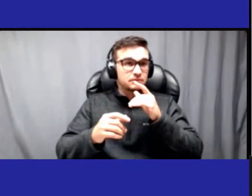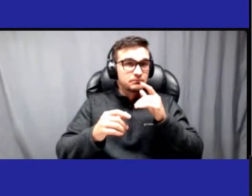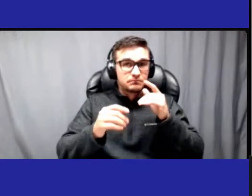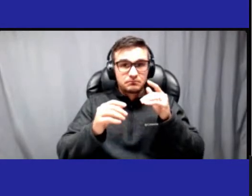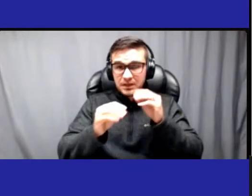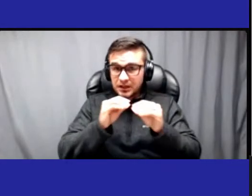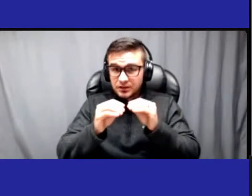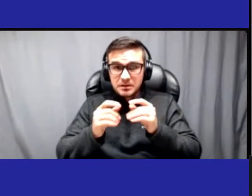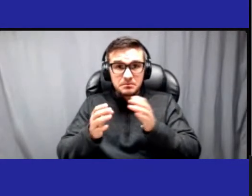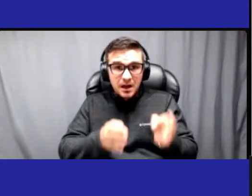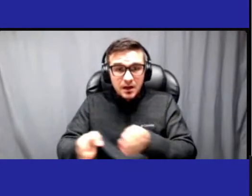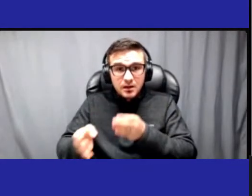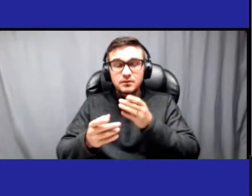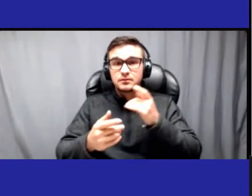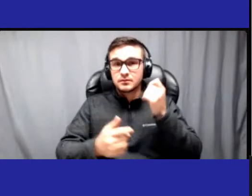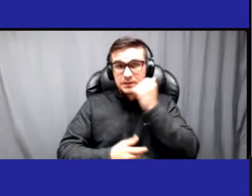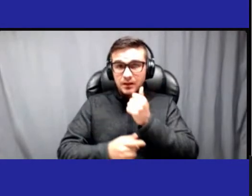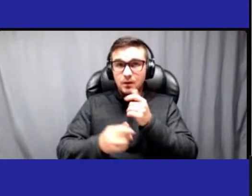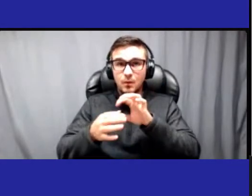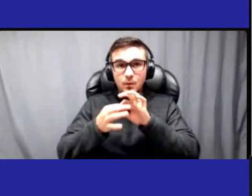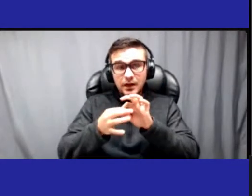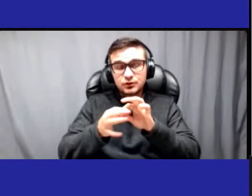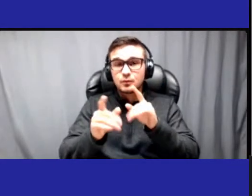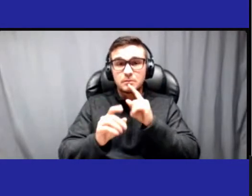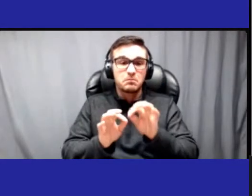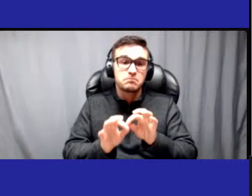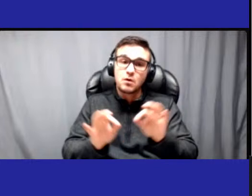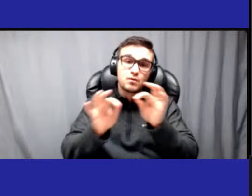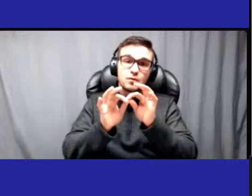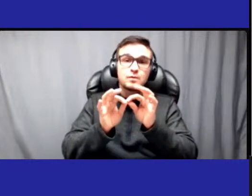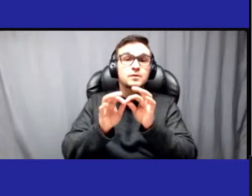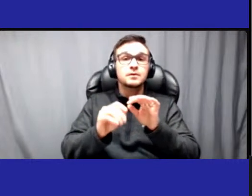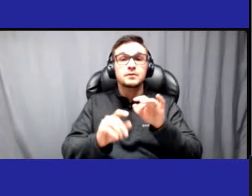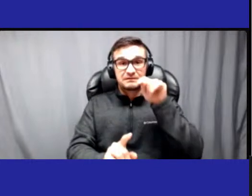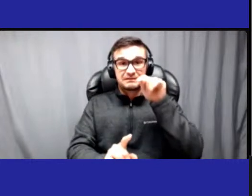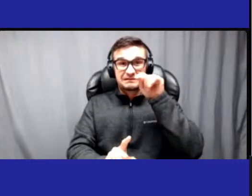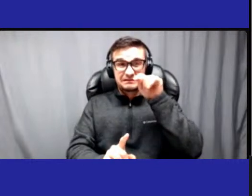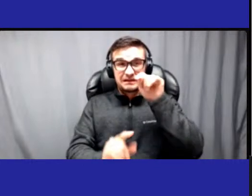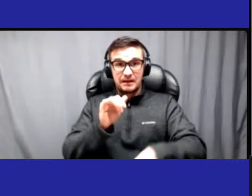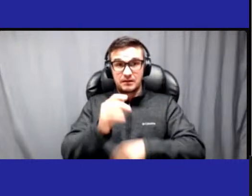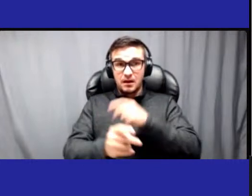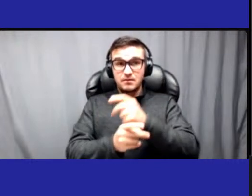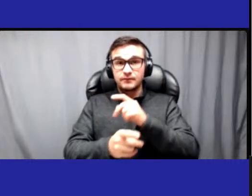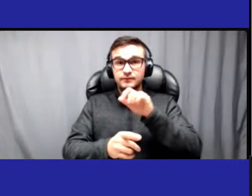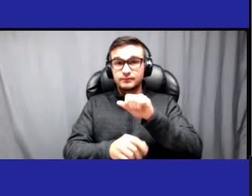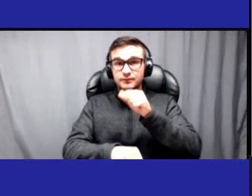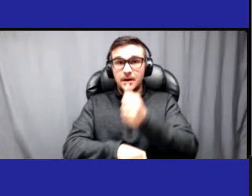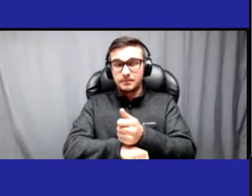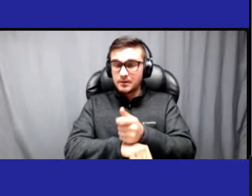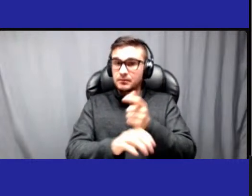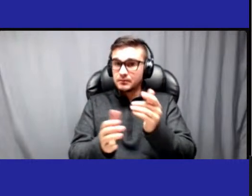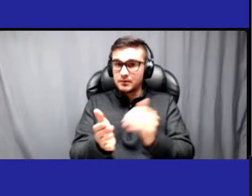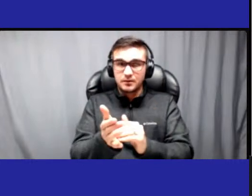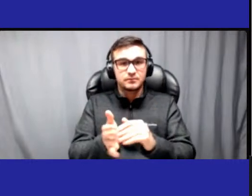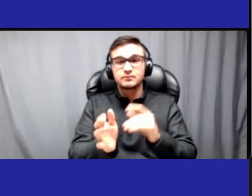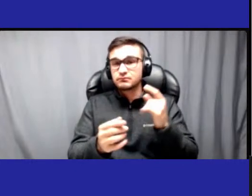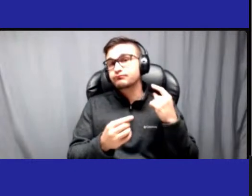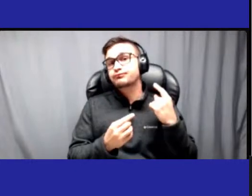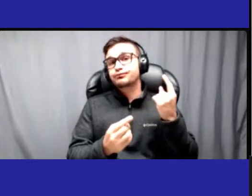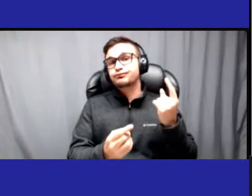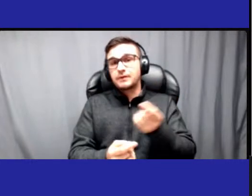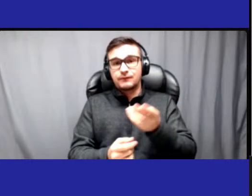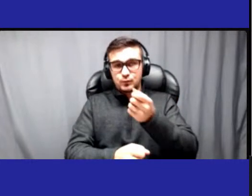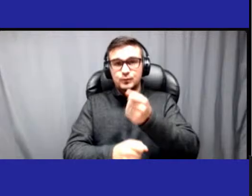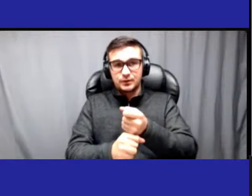daily coordination. Importantly here, in this sort of setup, again, this is a setup we've used a number of times over the last few years,